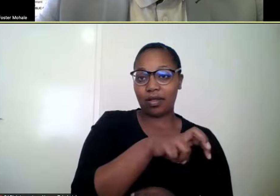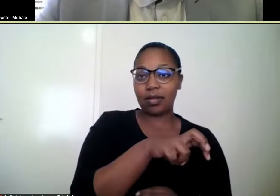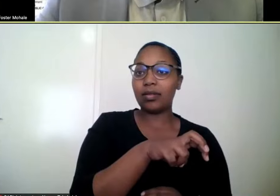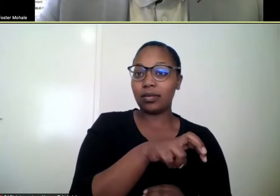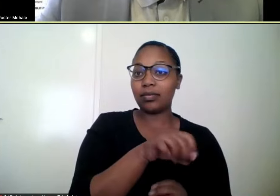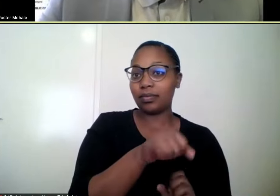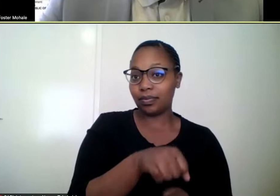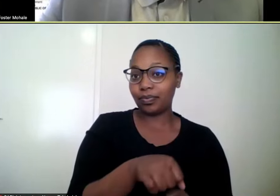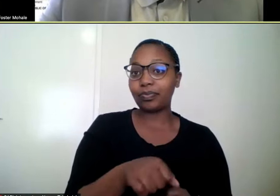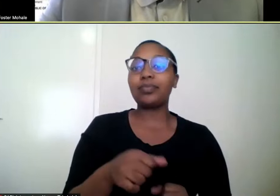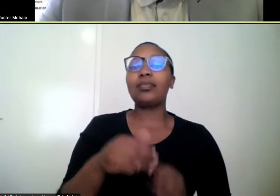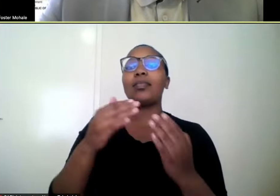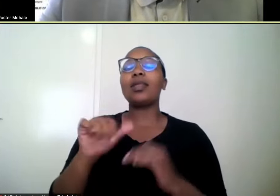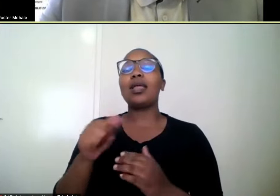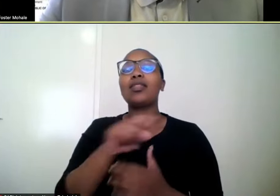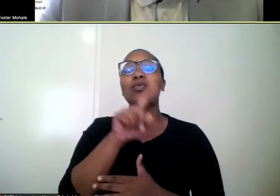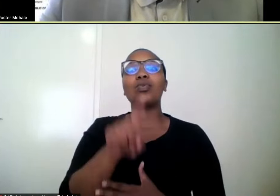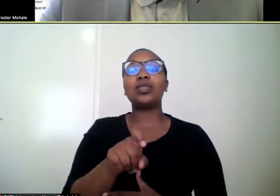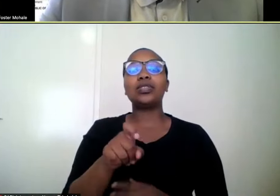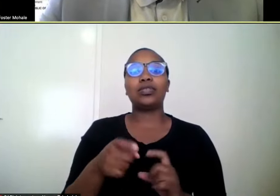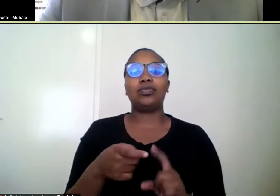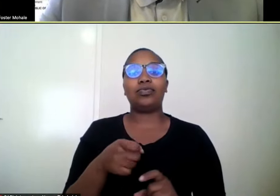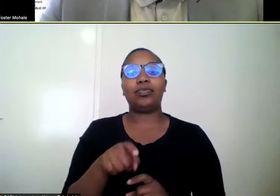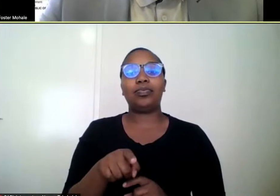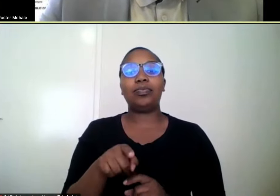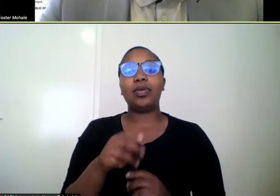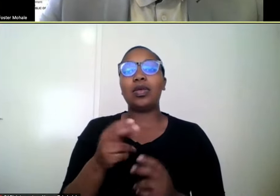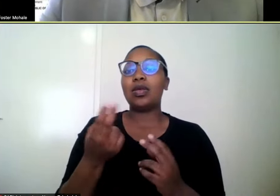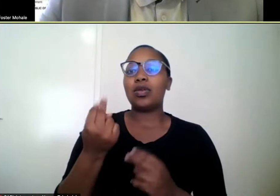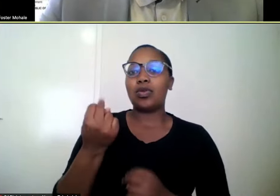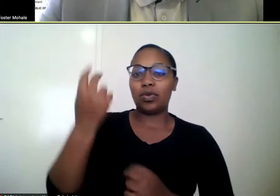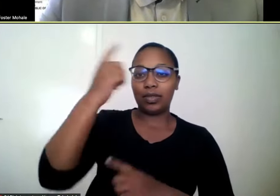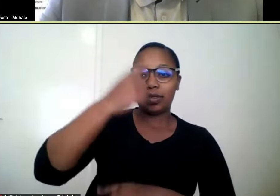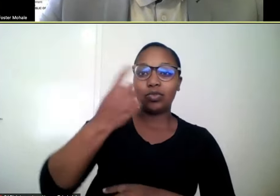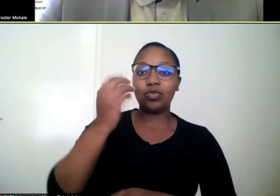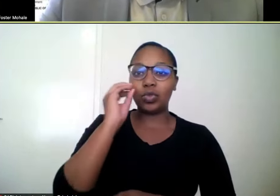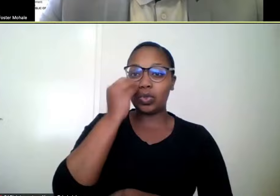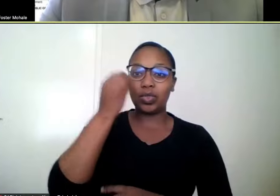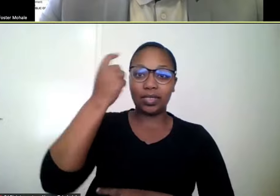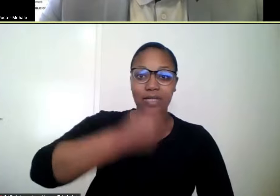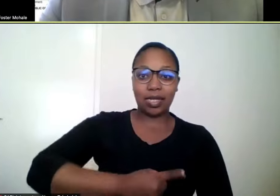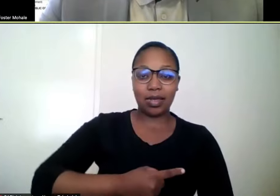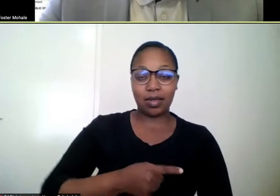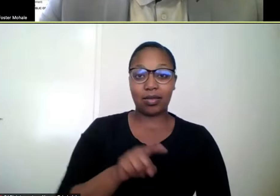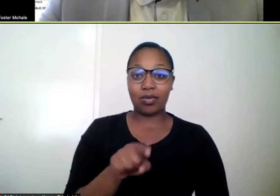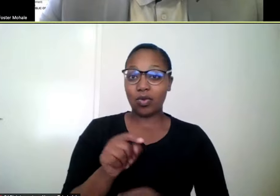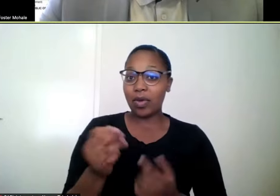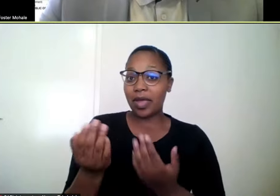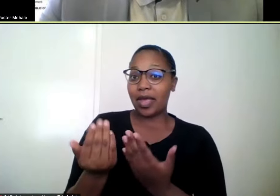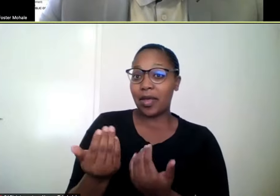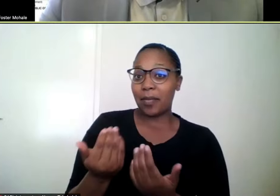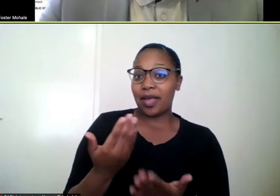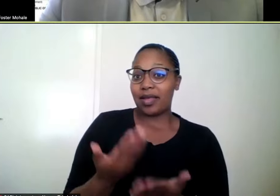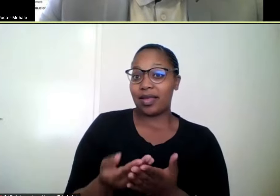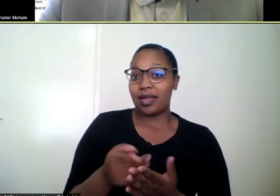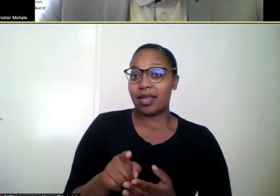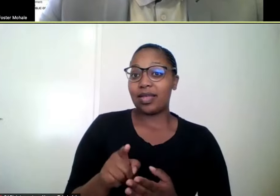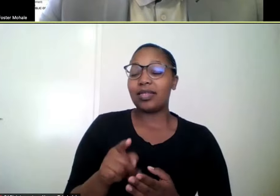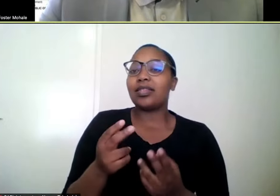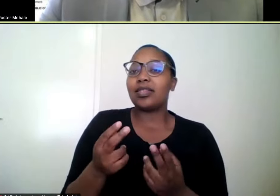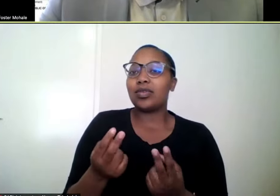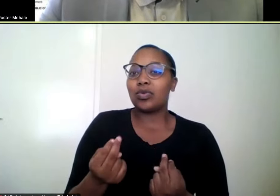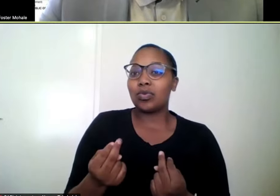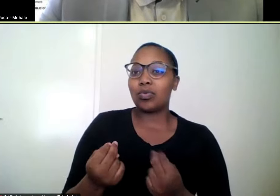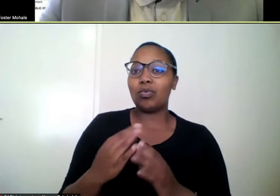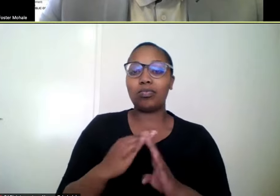When do we expect to have the results from laboratory to work on the variant's ability to evade neutralizing antibodies generated